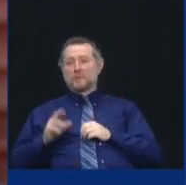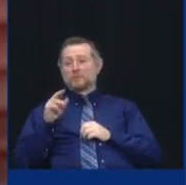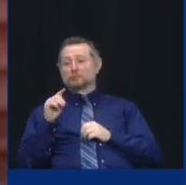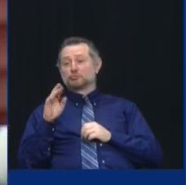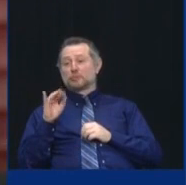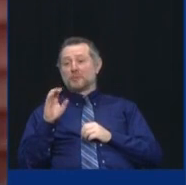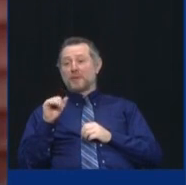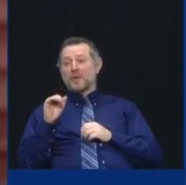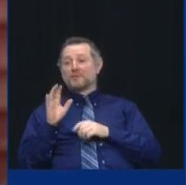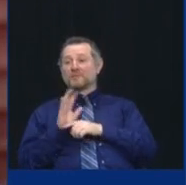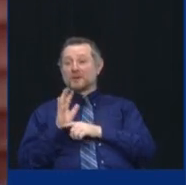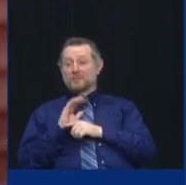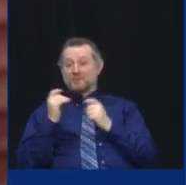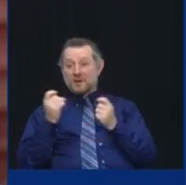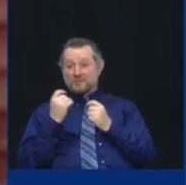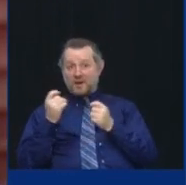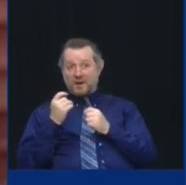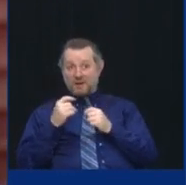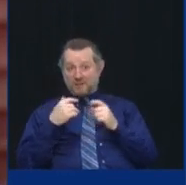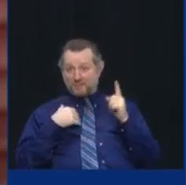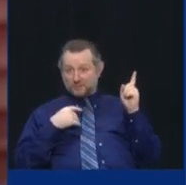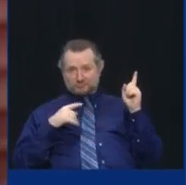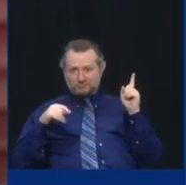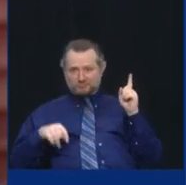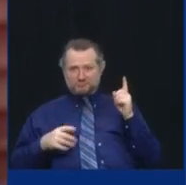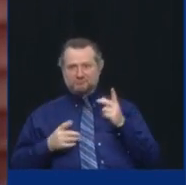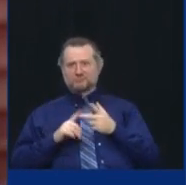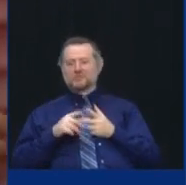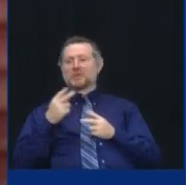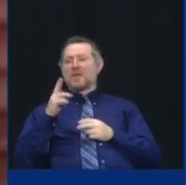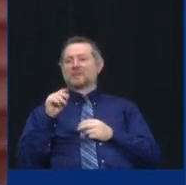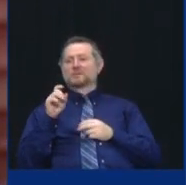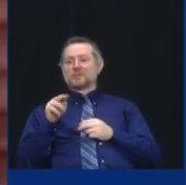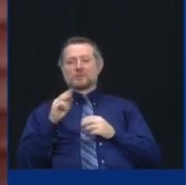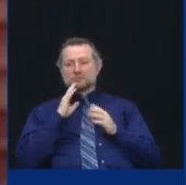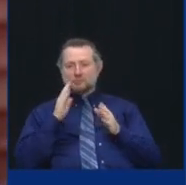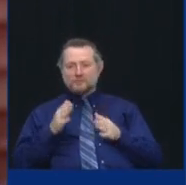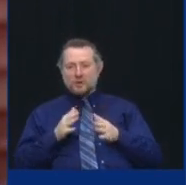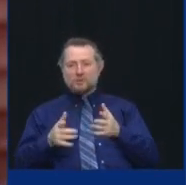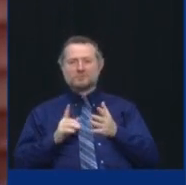Hudson River. Come back for the restaurants, best on the globe.